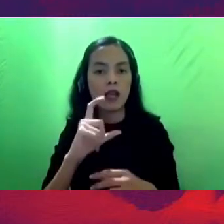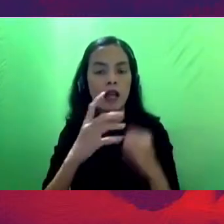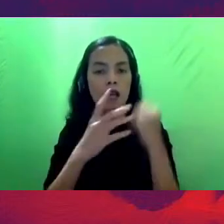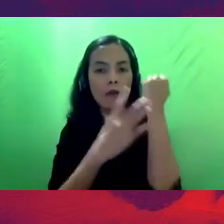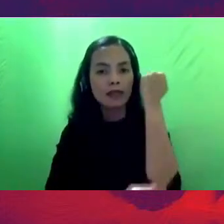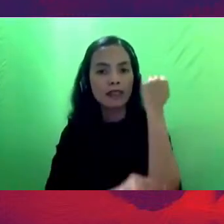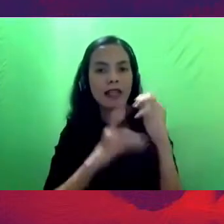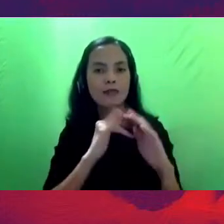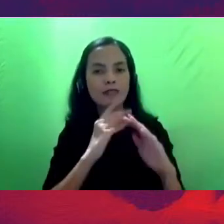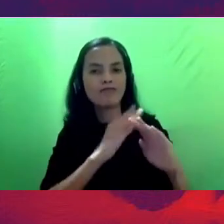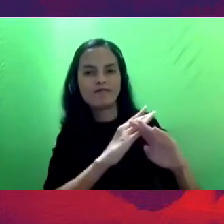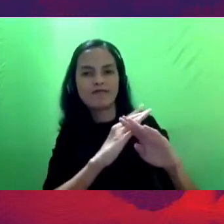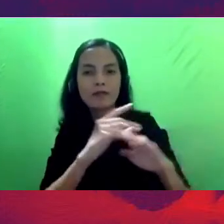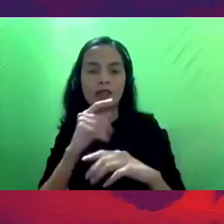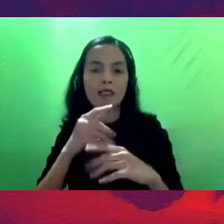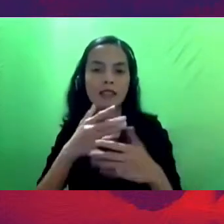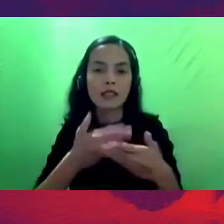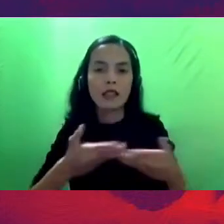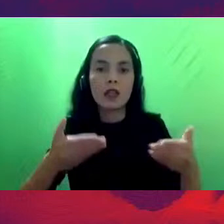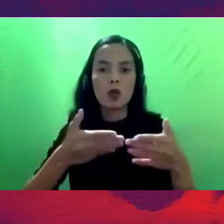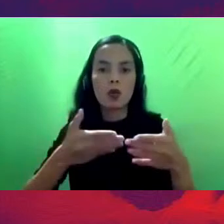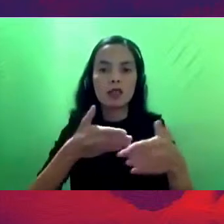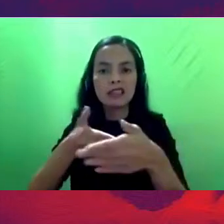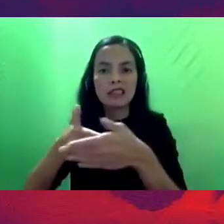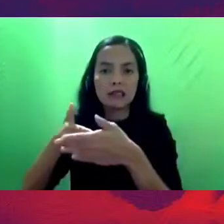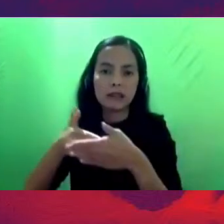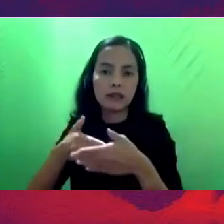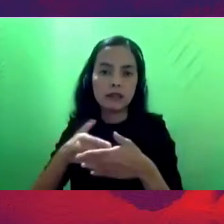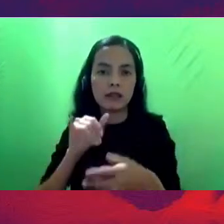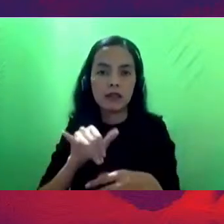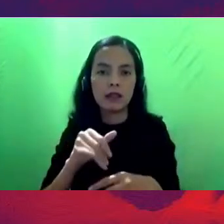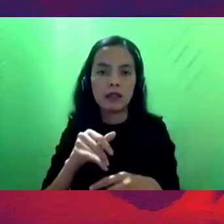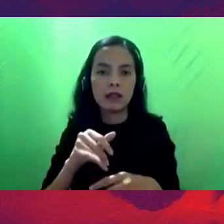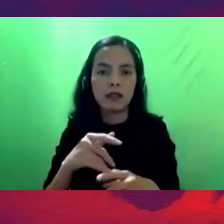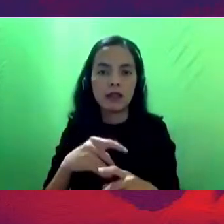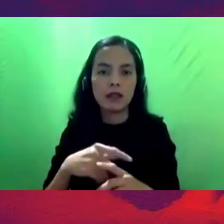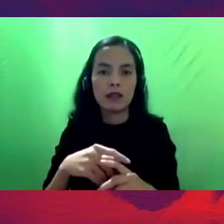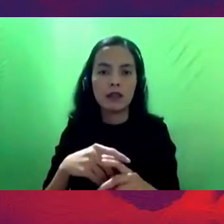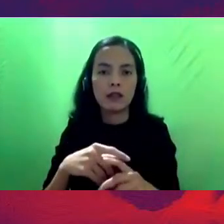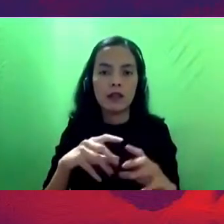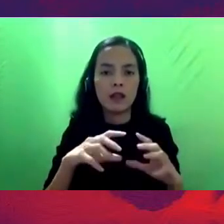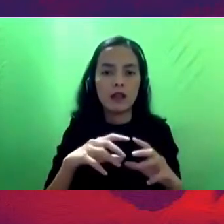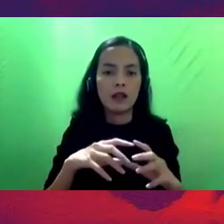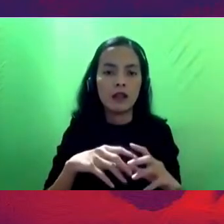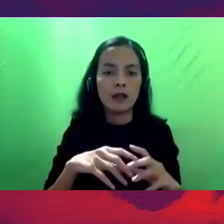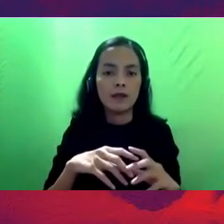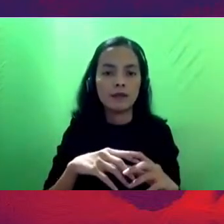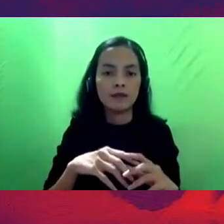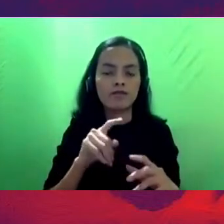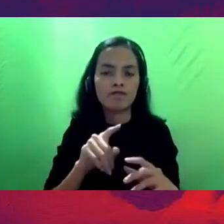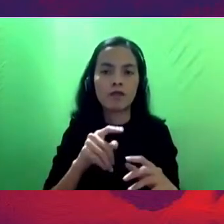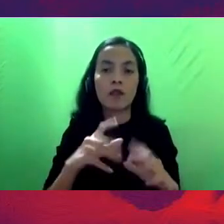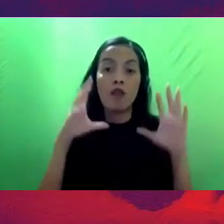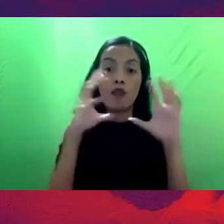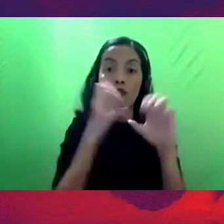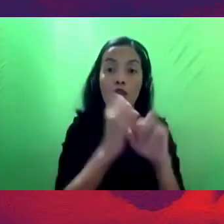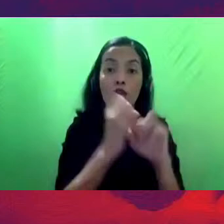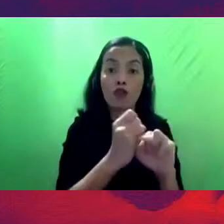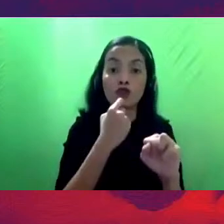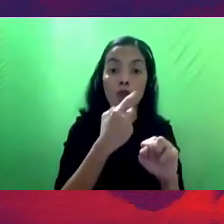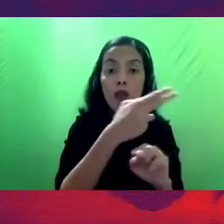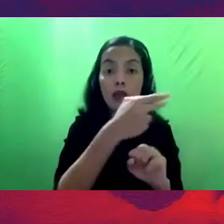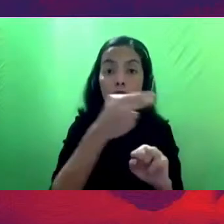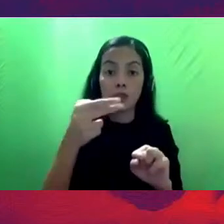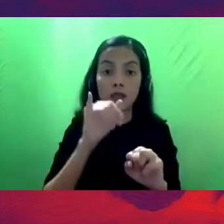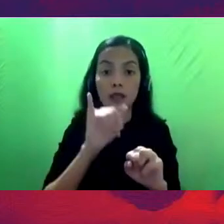this very challenging times. So thus far, the focus has been on Indonesia,